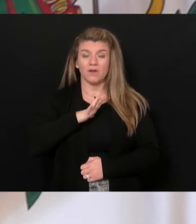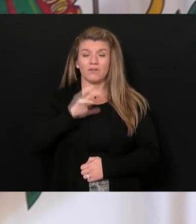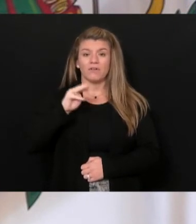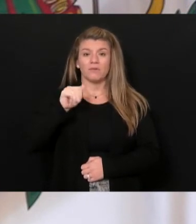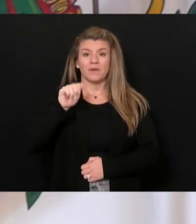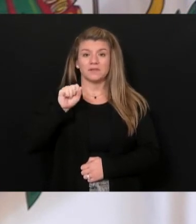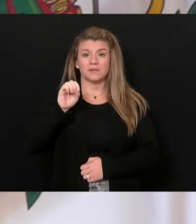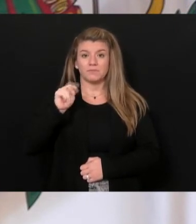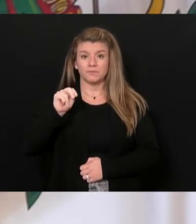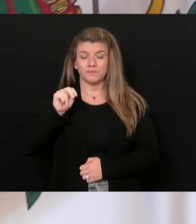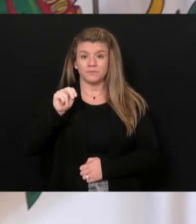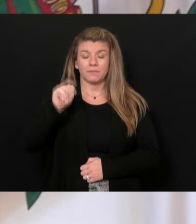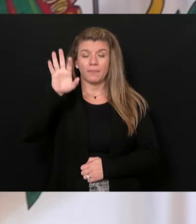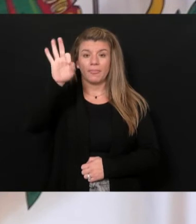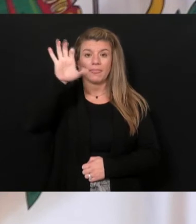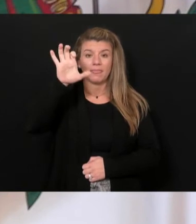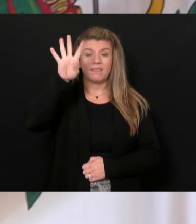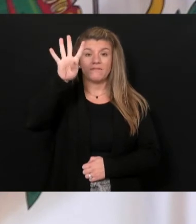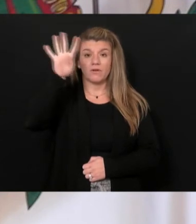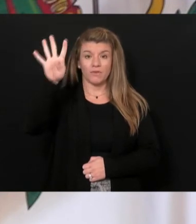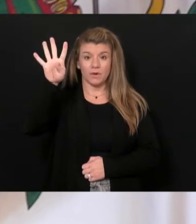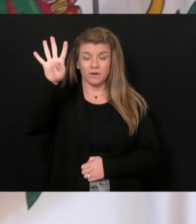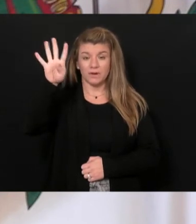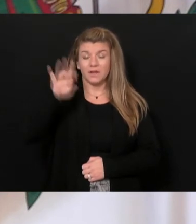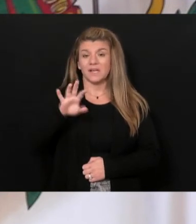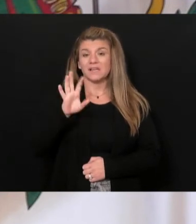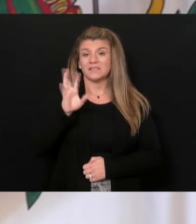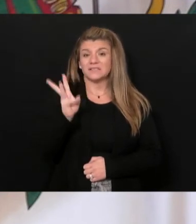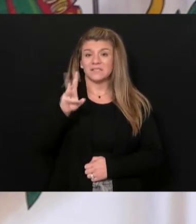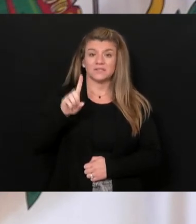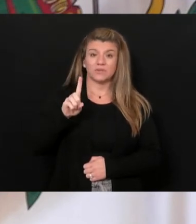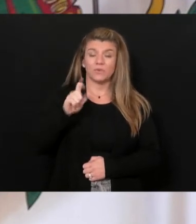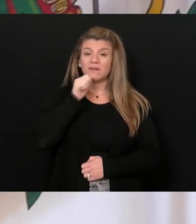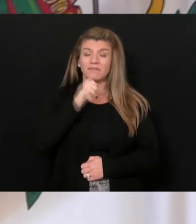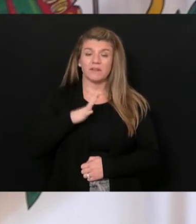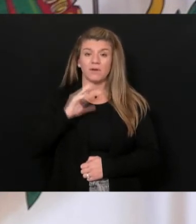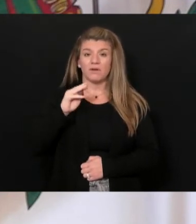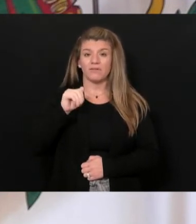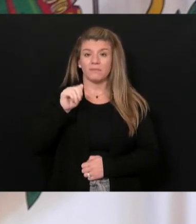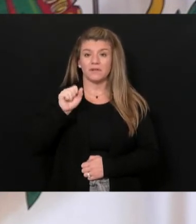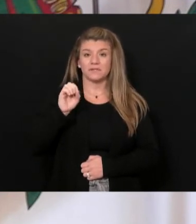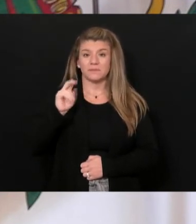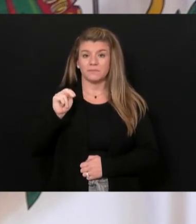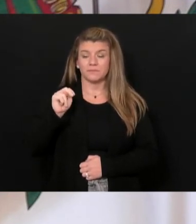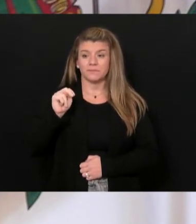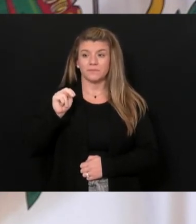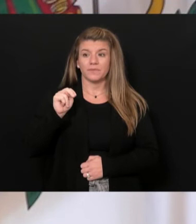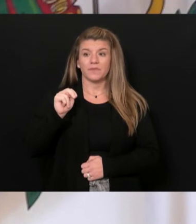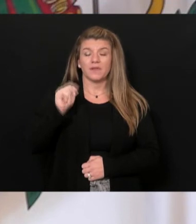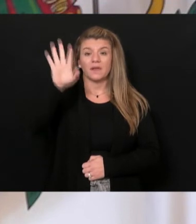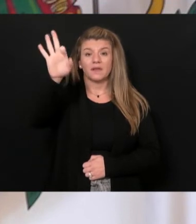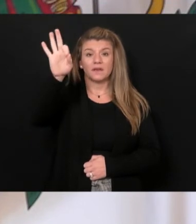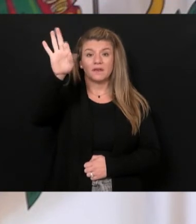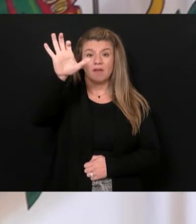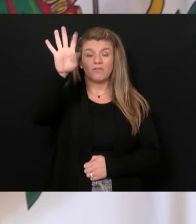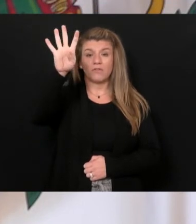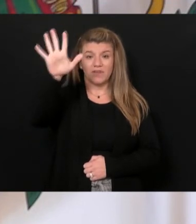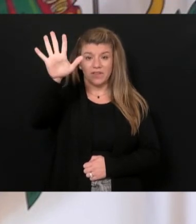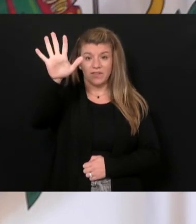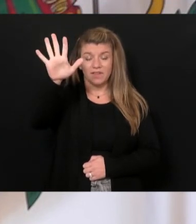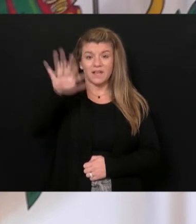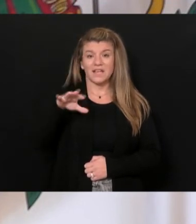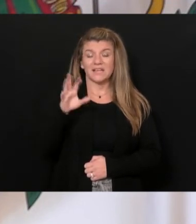Mason County. Our 944th death, a 61-year-old female from Mason County. Our 945th